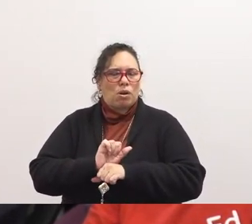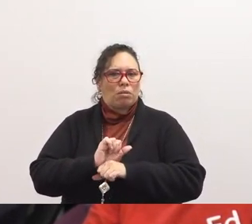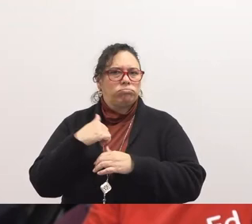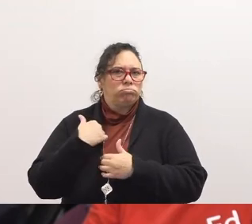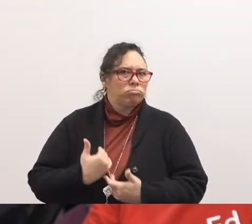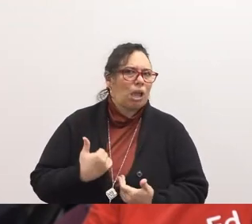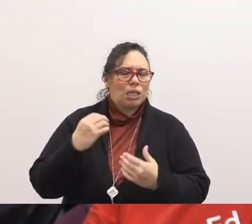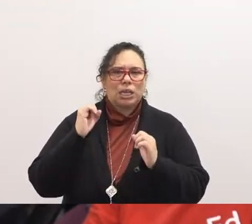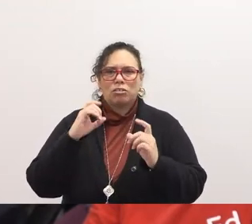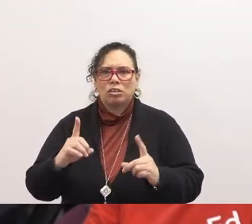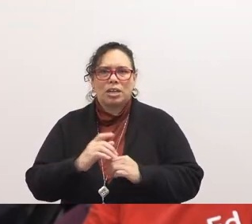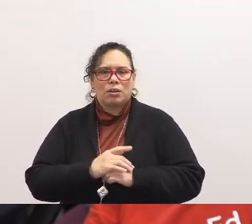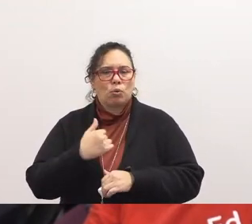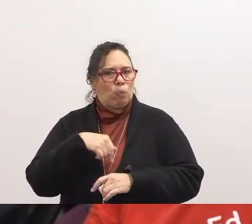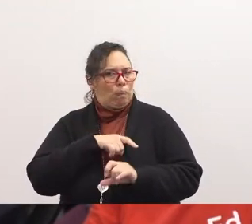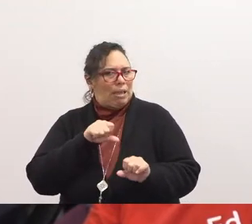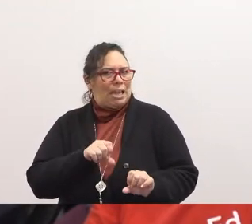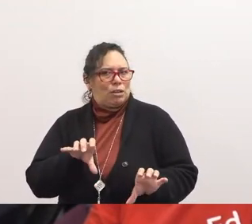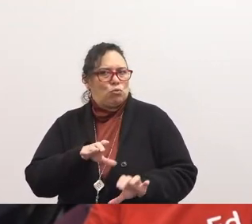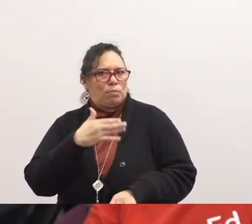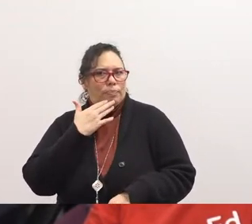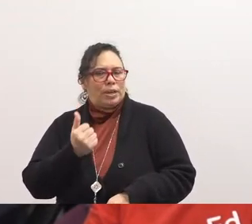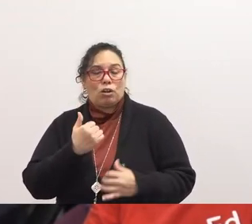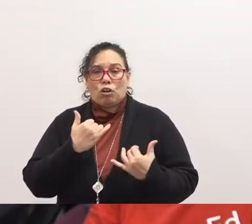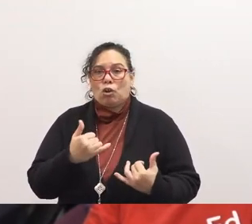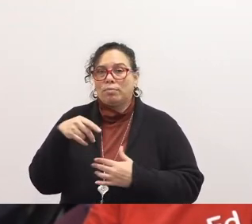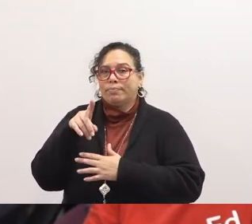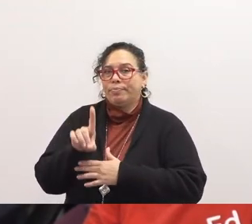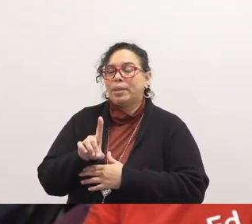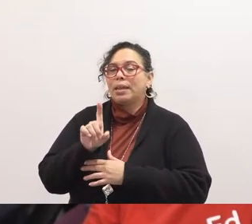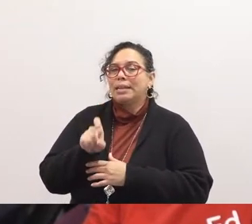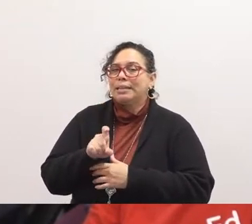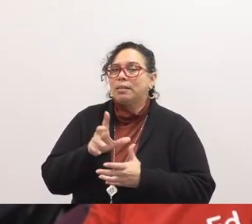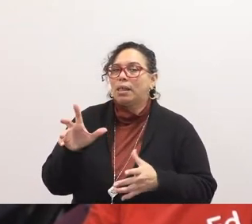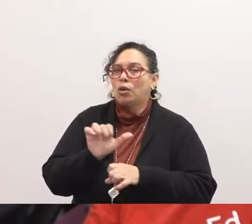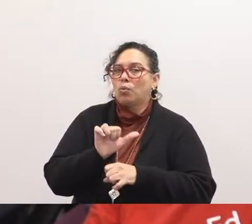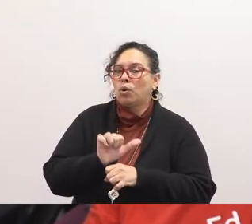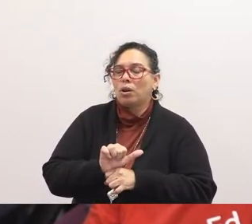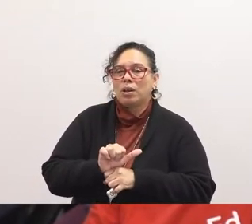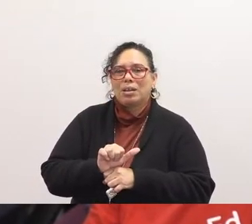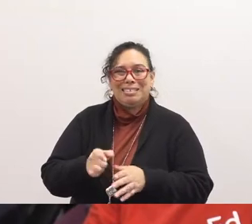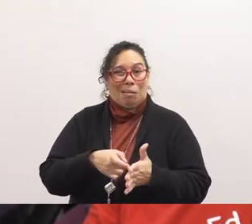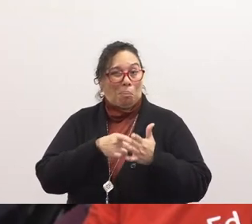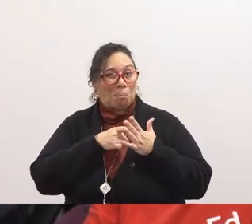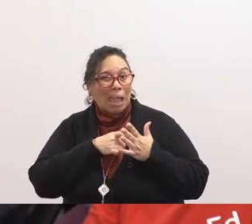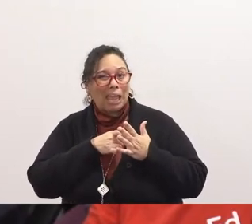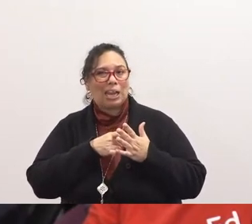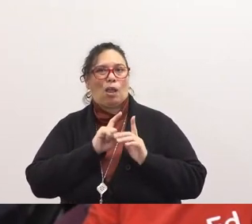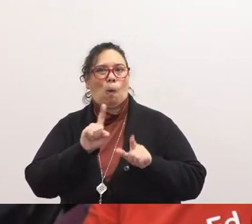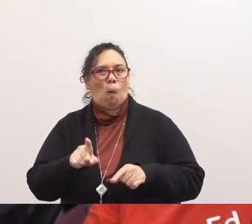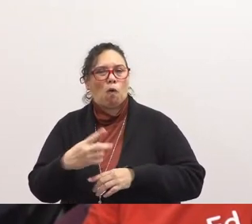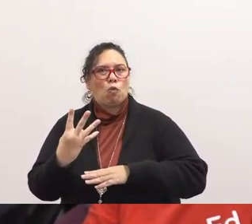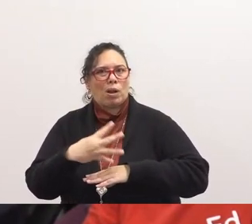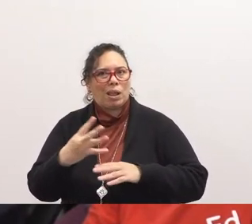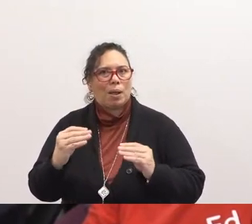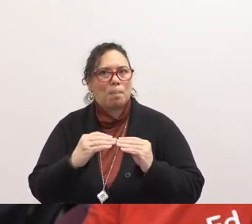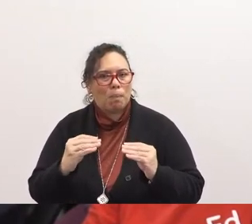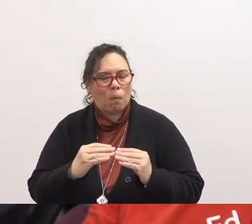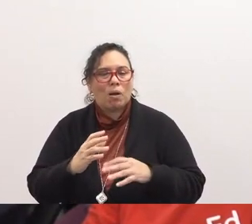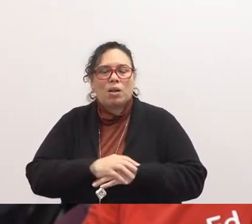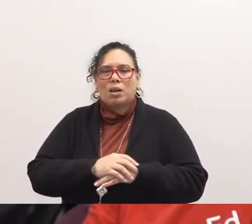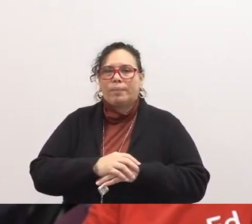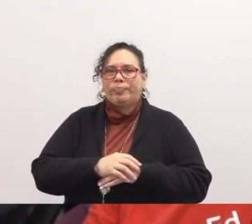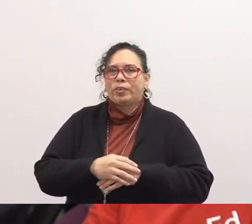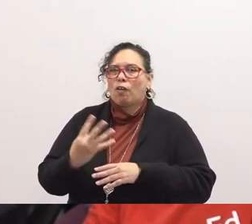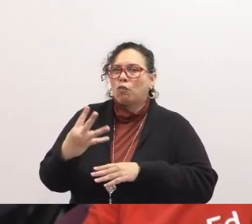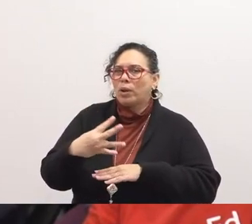children. We can do much better, but our current professional development needs a lot of work. Instead of demanding that our teachers attend 4 additional days of professional development, these are